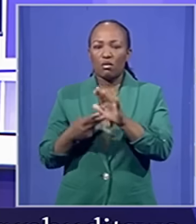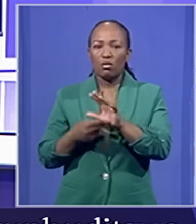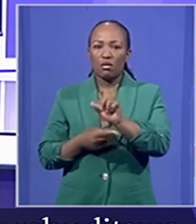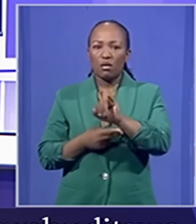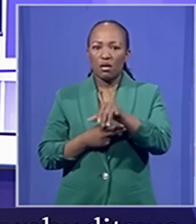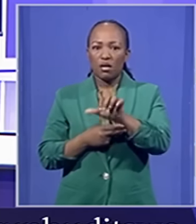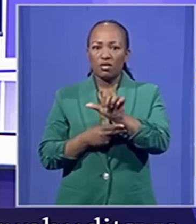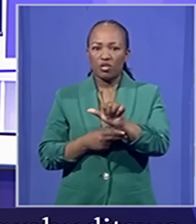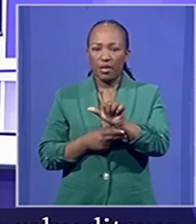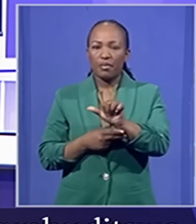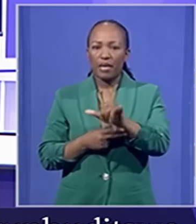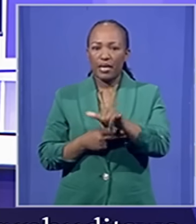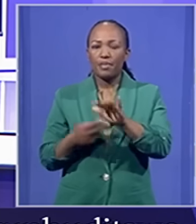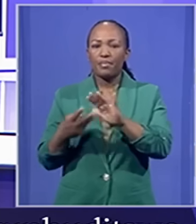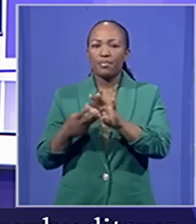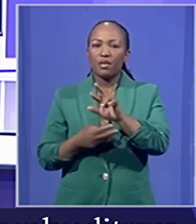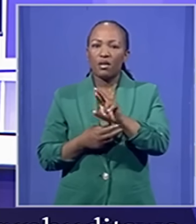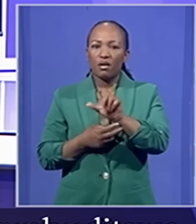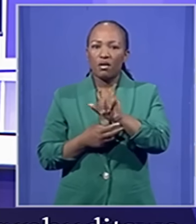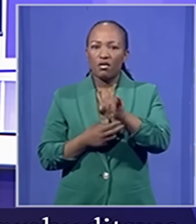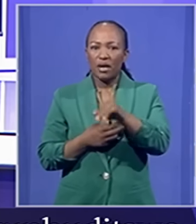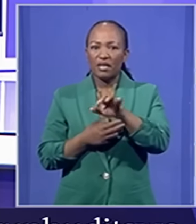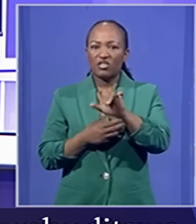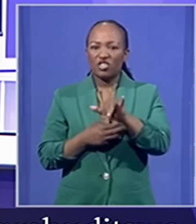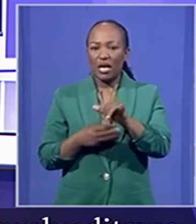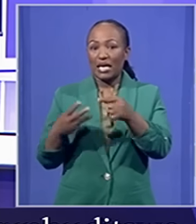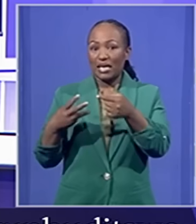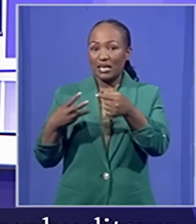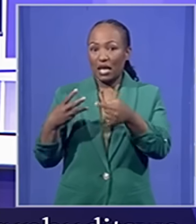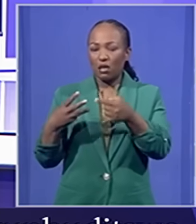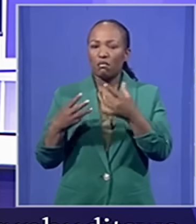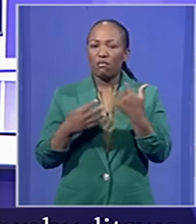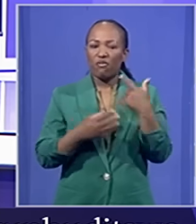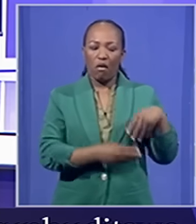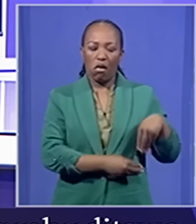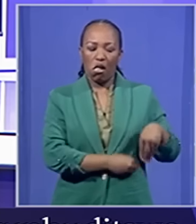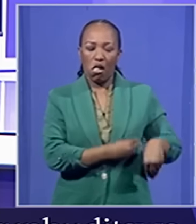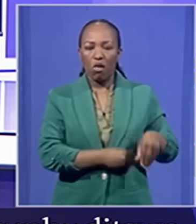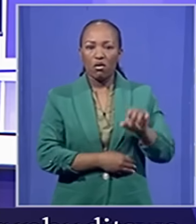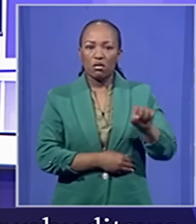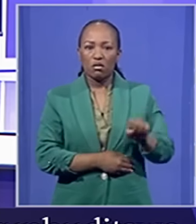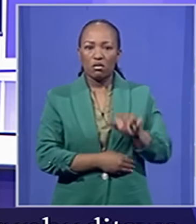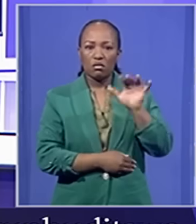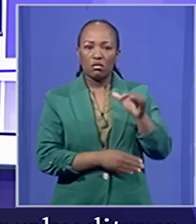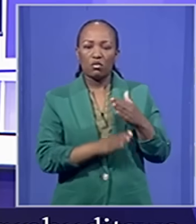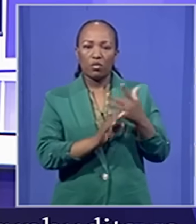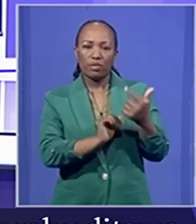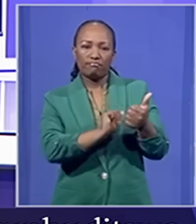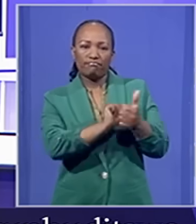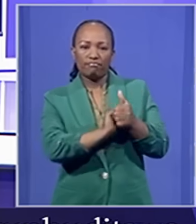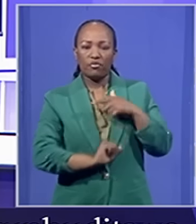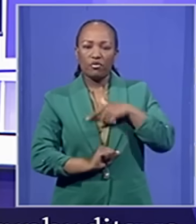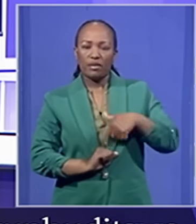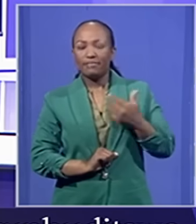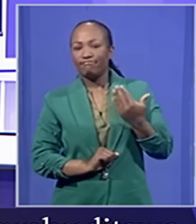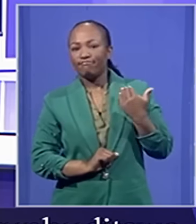latofadiwa ka bonweenwee jwa diranta di le dibilione mono Aforika Borwa ka tirisano mmogo le moporesidente wa Maloba Jacob